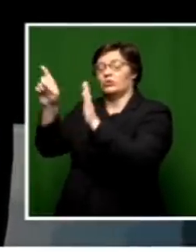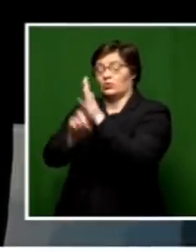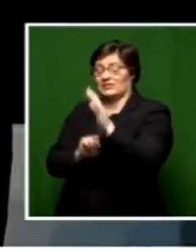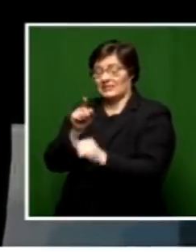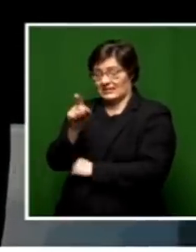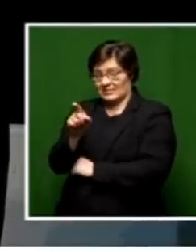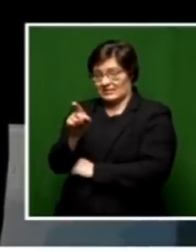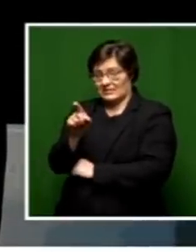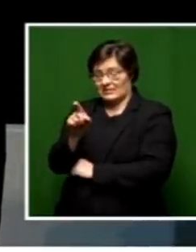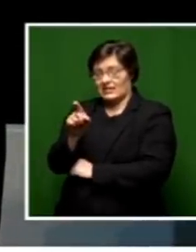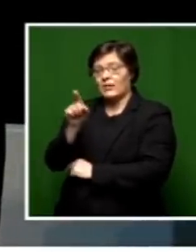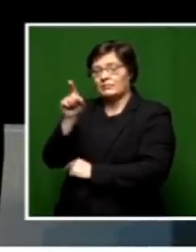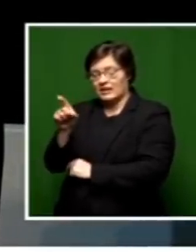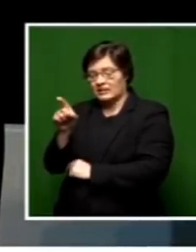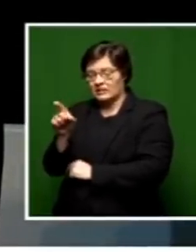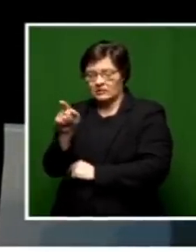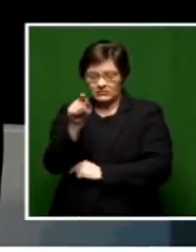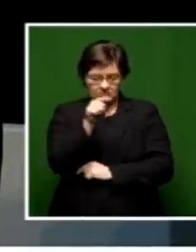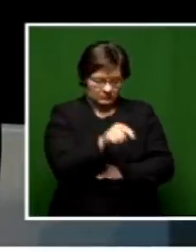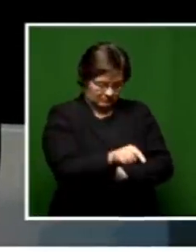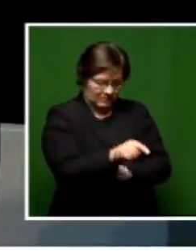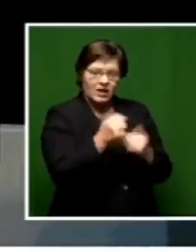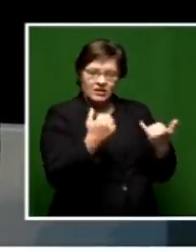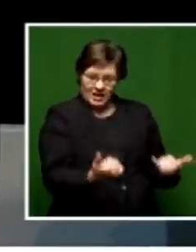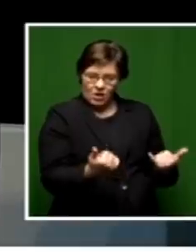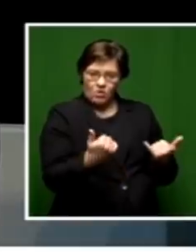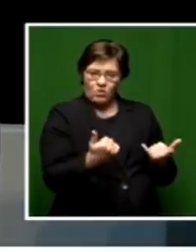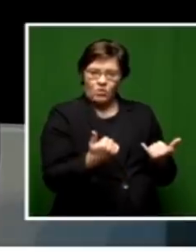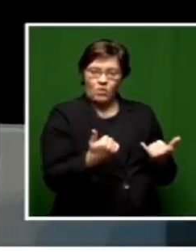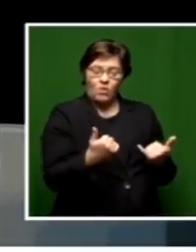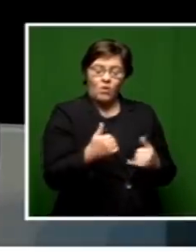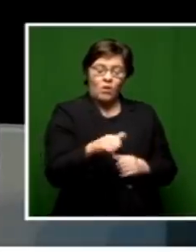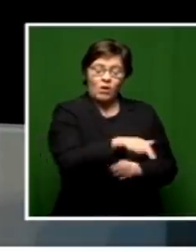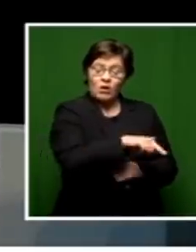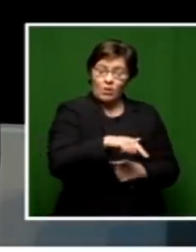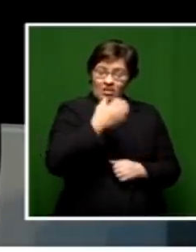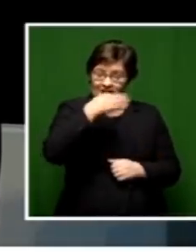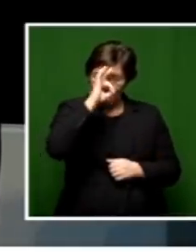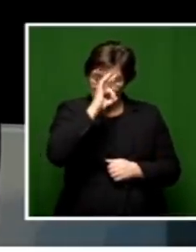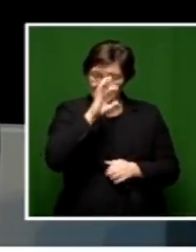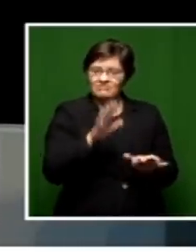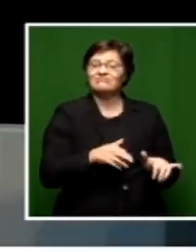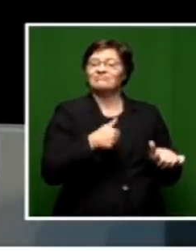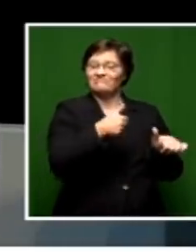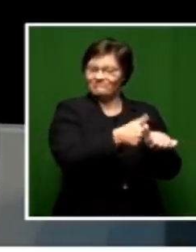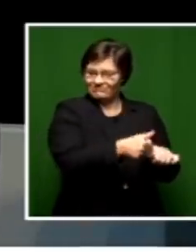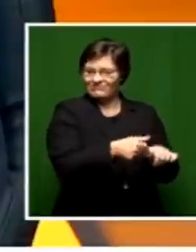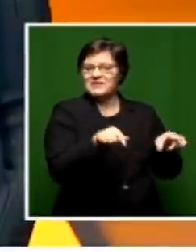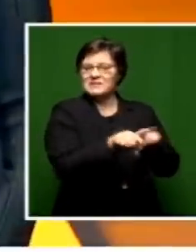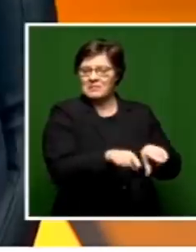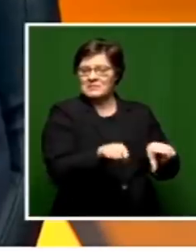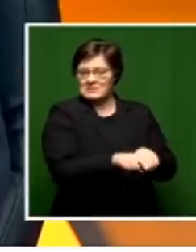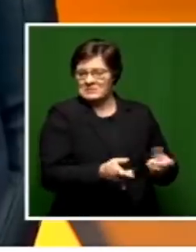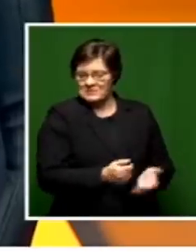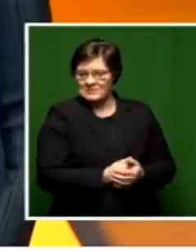itself here in the in the local government elections as well. So what does the DA do? Well, the DA